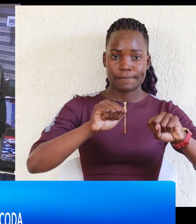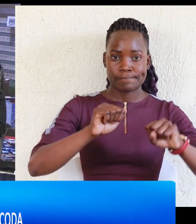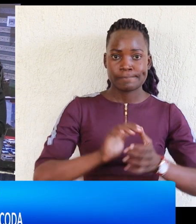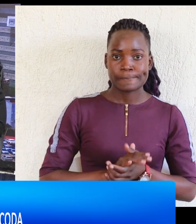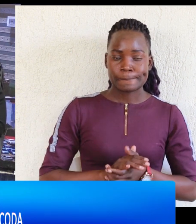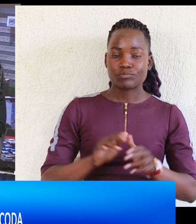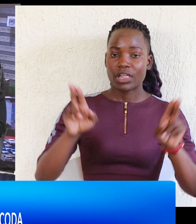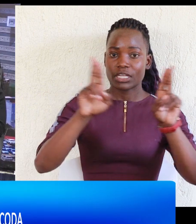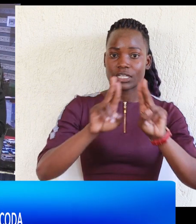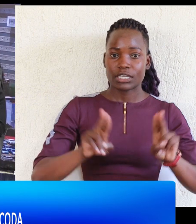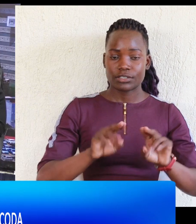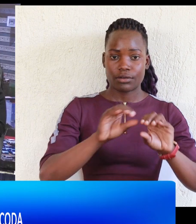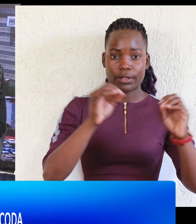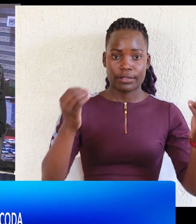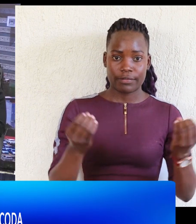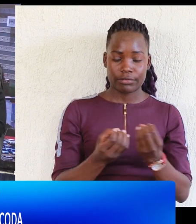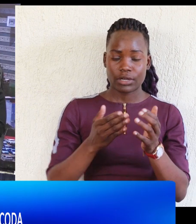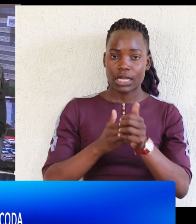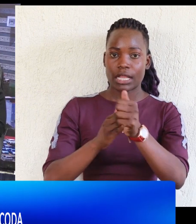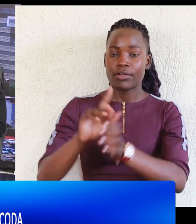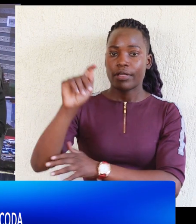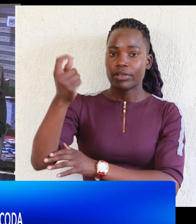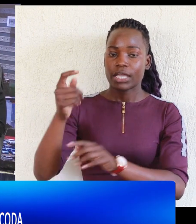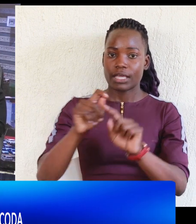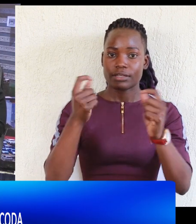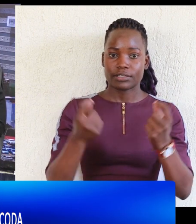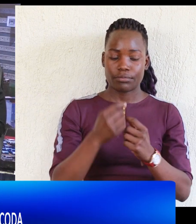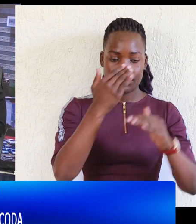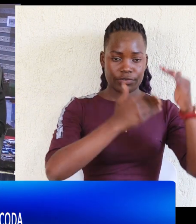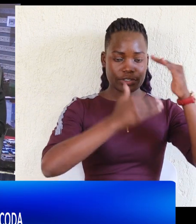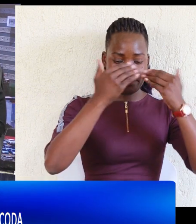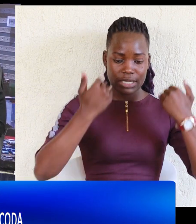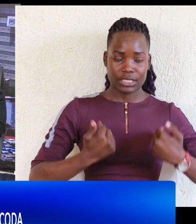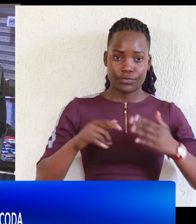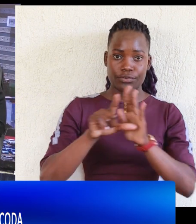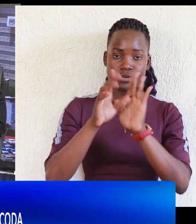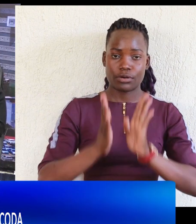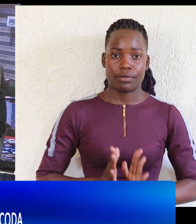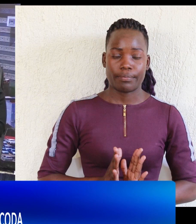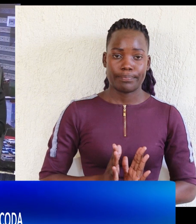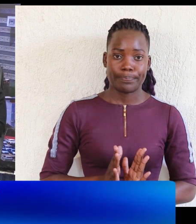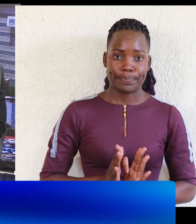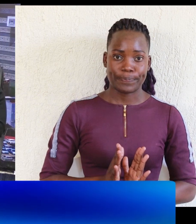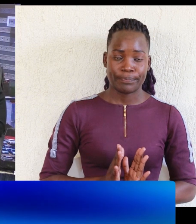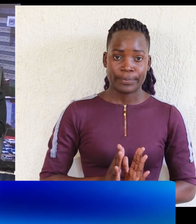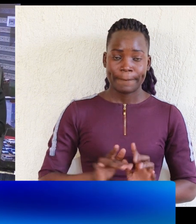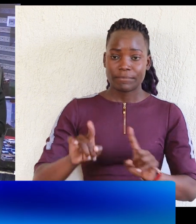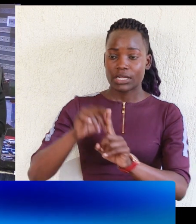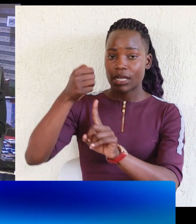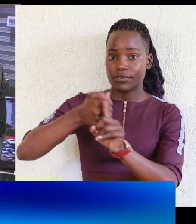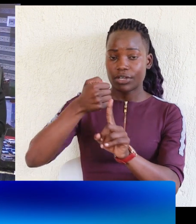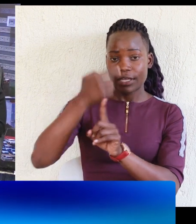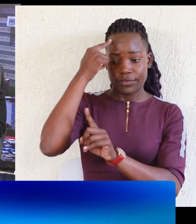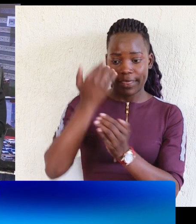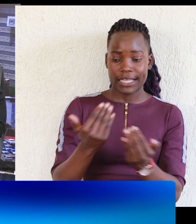it's an international organization, and I lead the Kenyan team. Professionally as well, I'm a lawyer. I'm an advocate